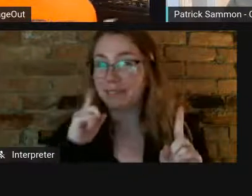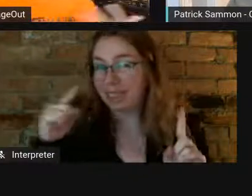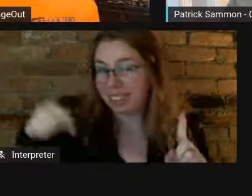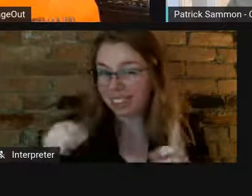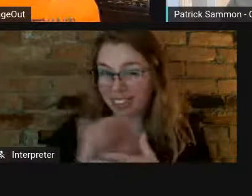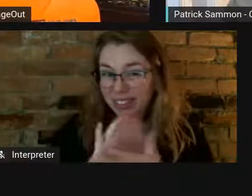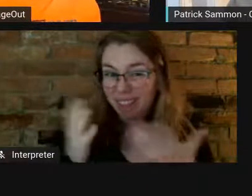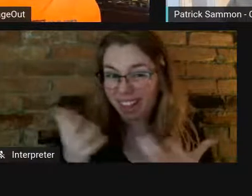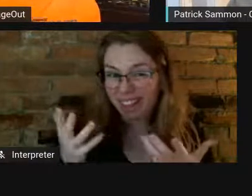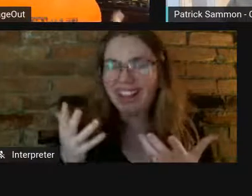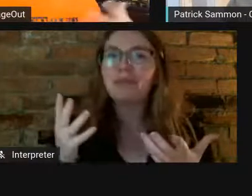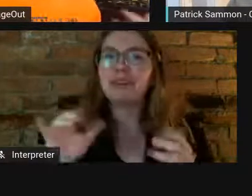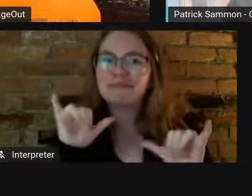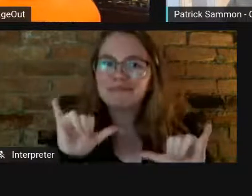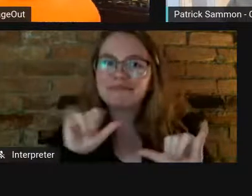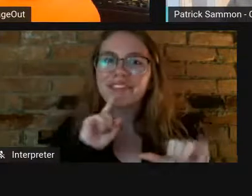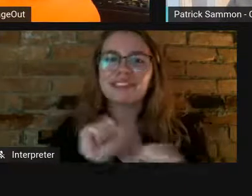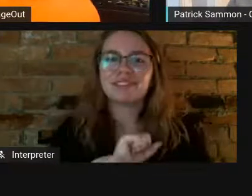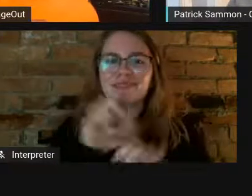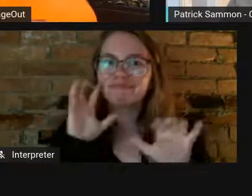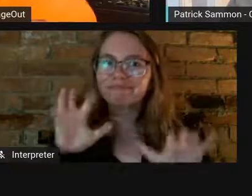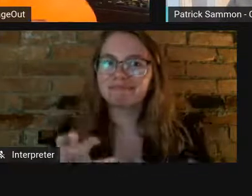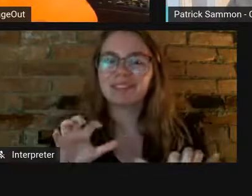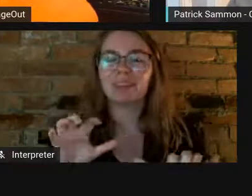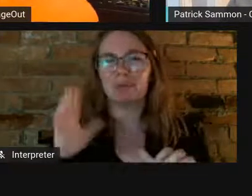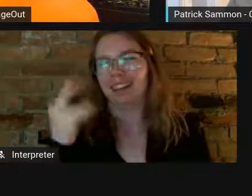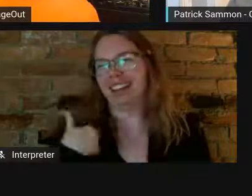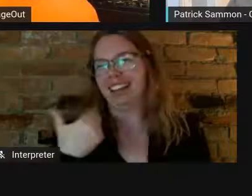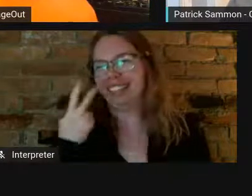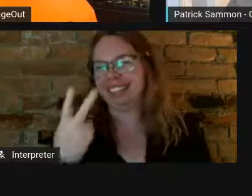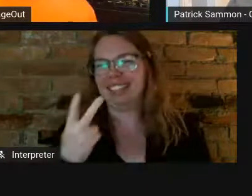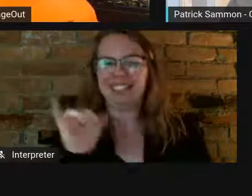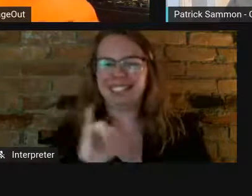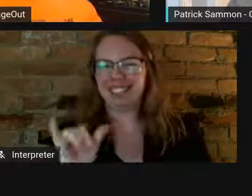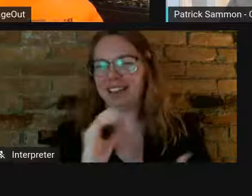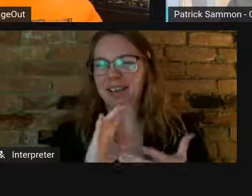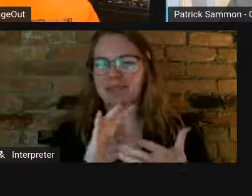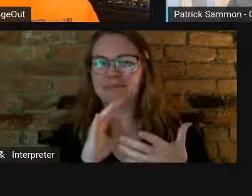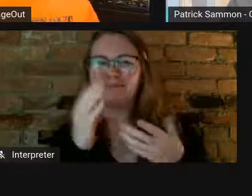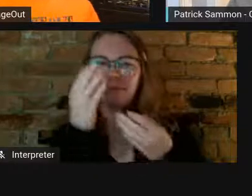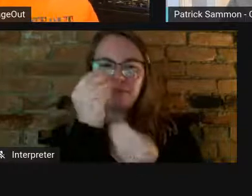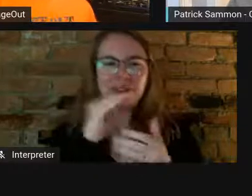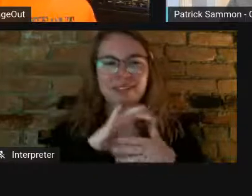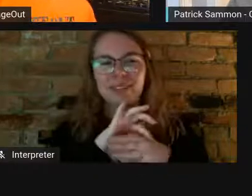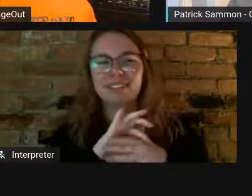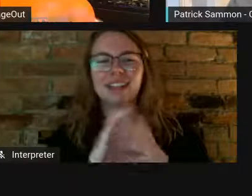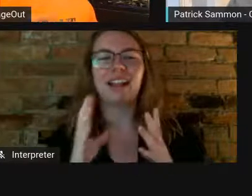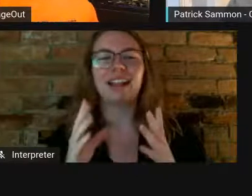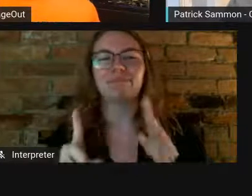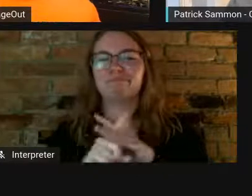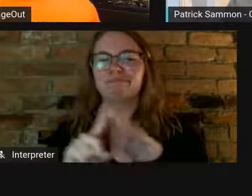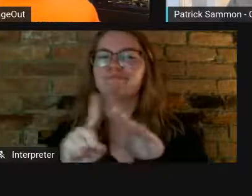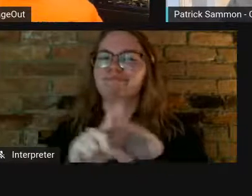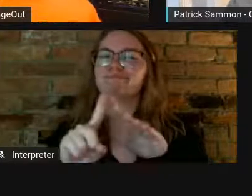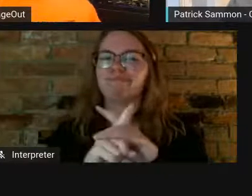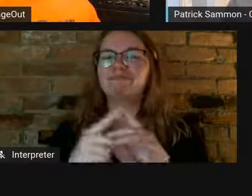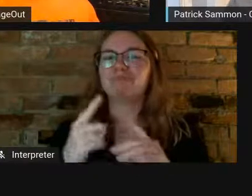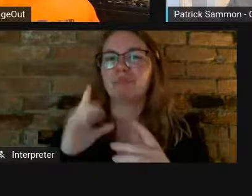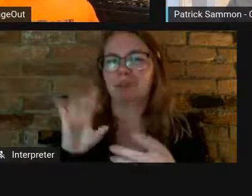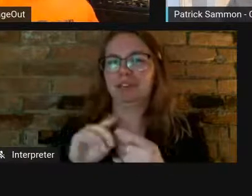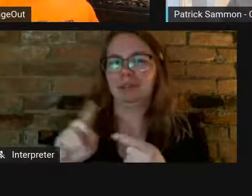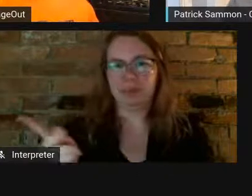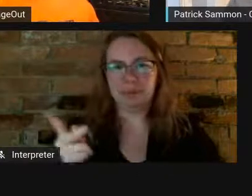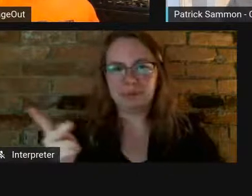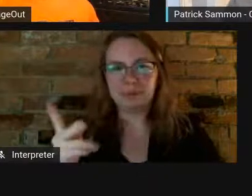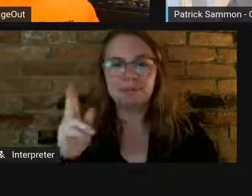in this, you know? I'm sure it will, because I see the same materials over and over again that are used on them. But you mentioned that